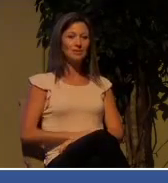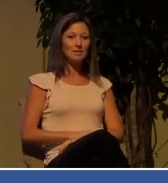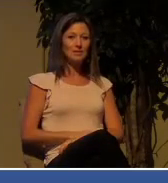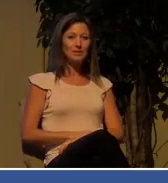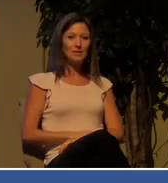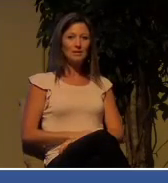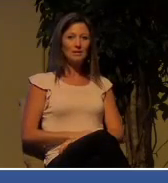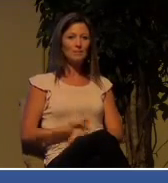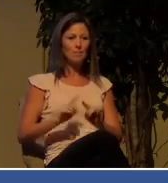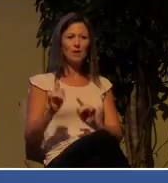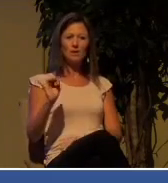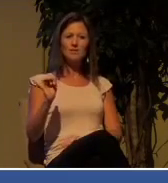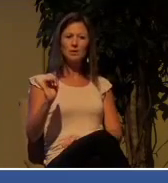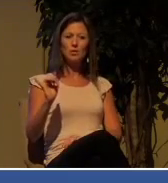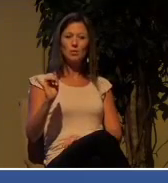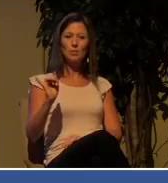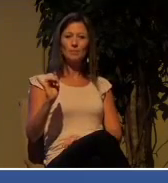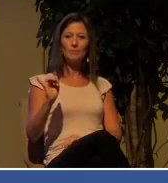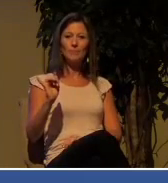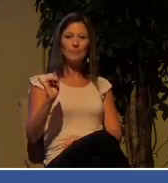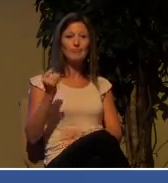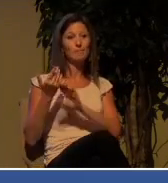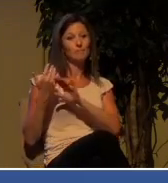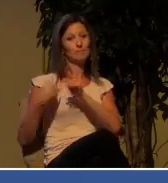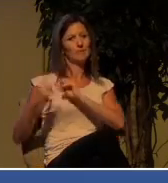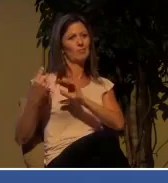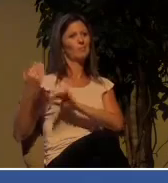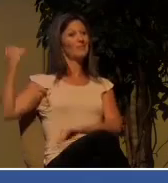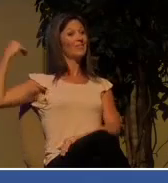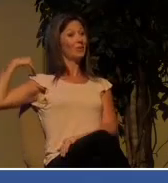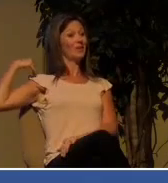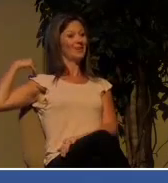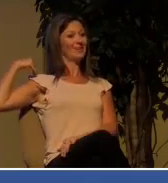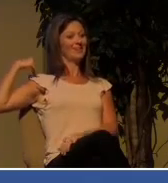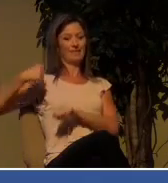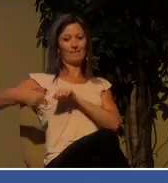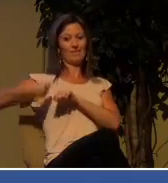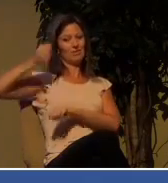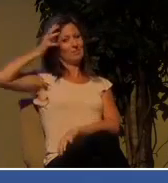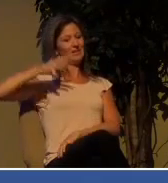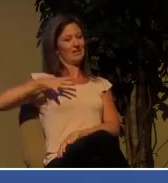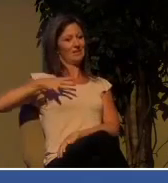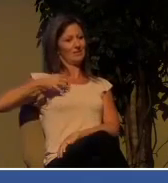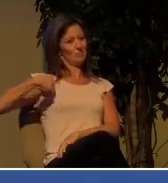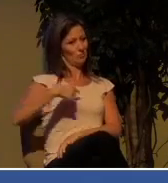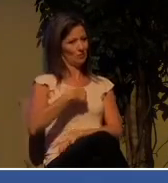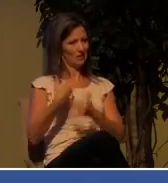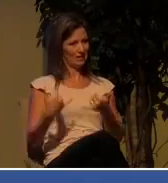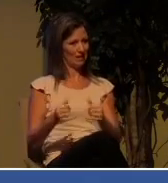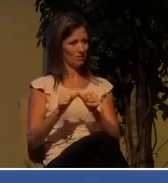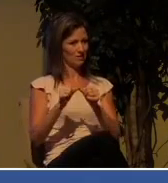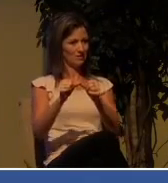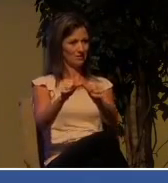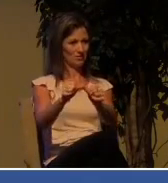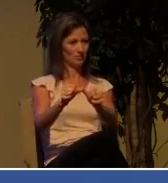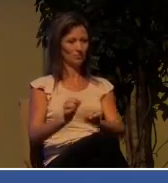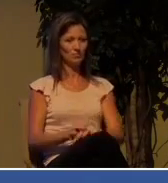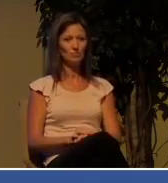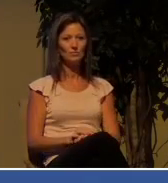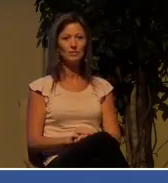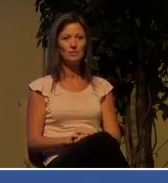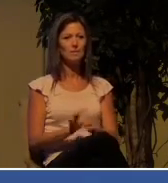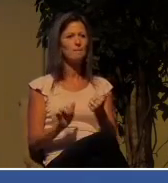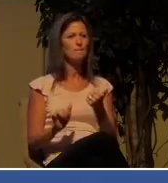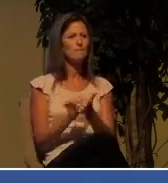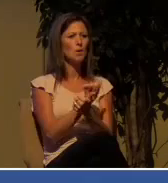do very much what others who have gone before us have done, to be fishers of men. Now, most of